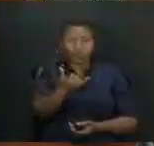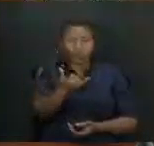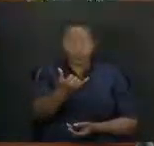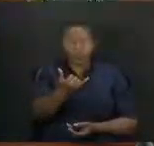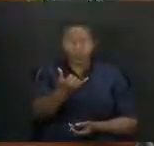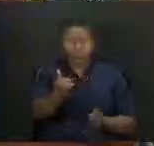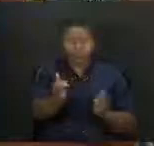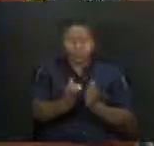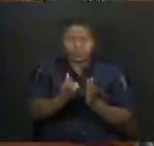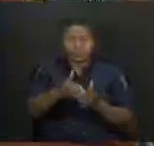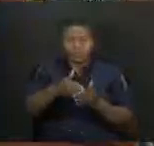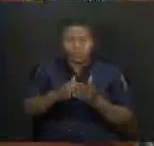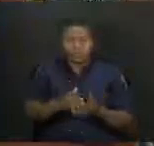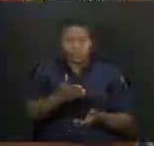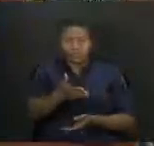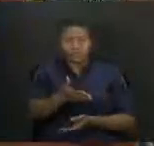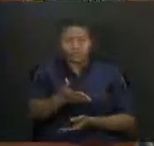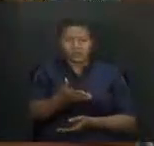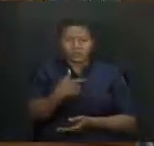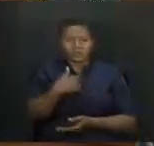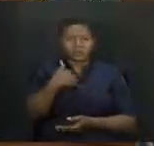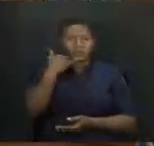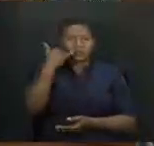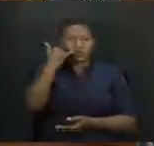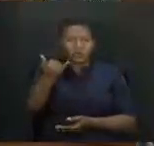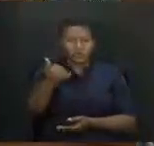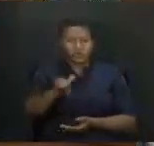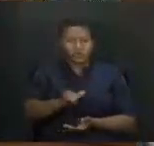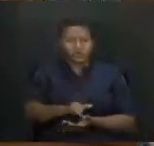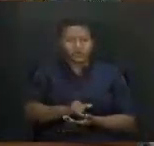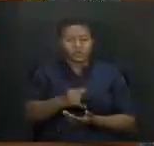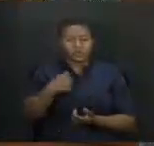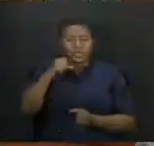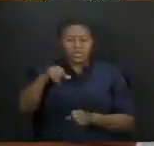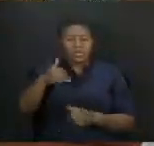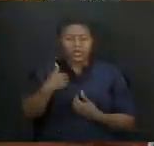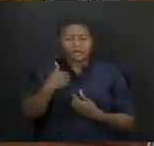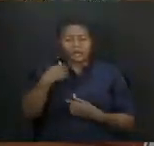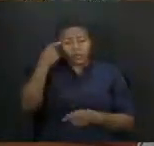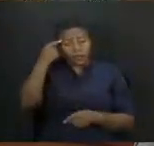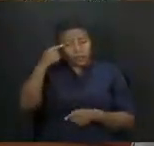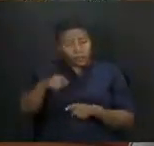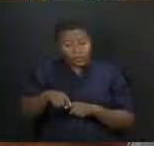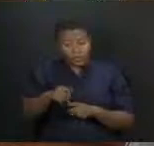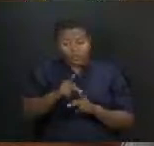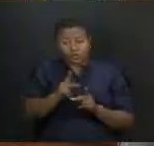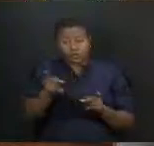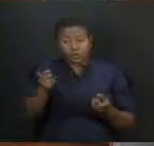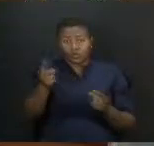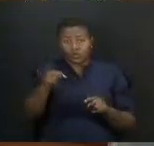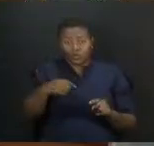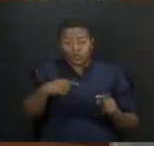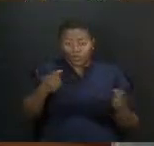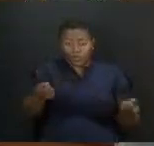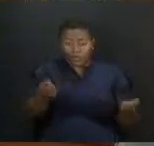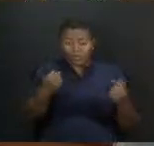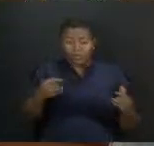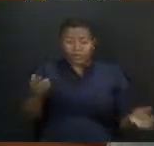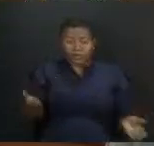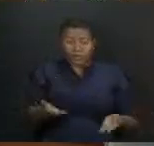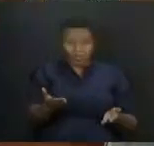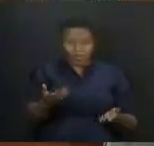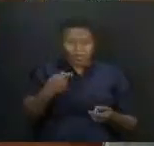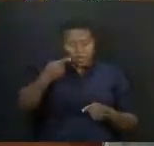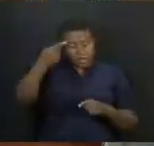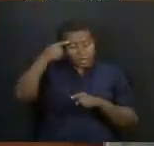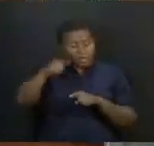I called you so that we could have reached an agreement. Then when we come to the floor, we would have agreed with you as to